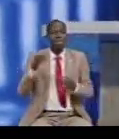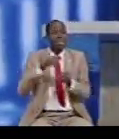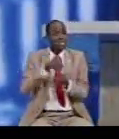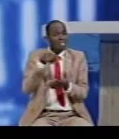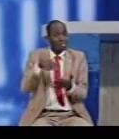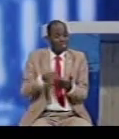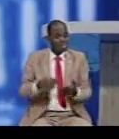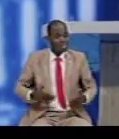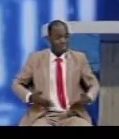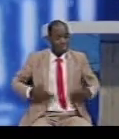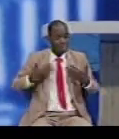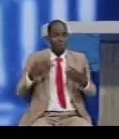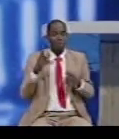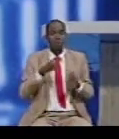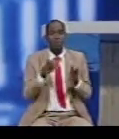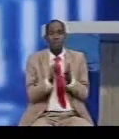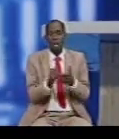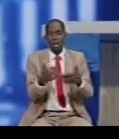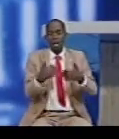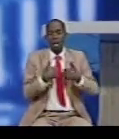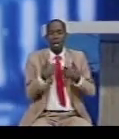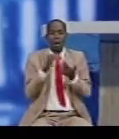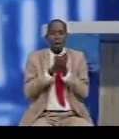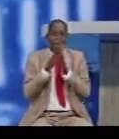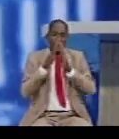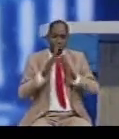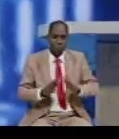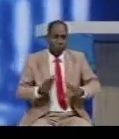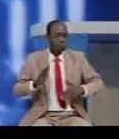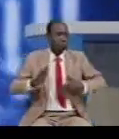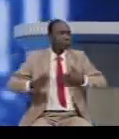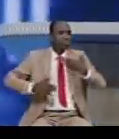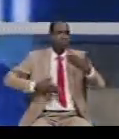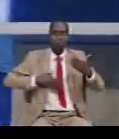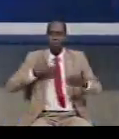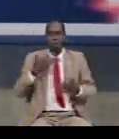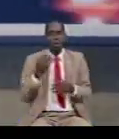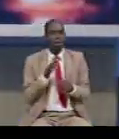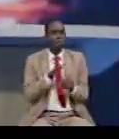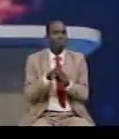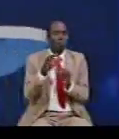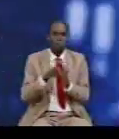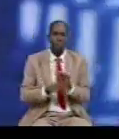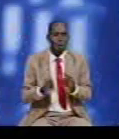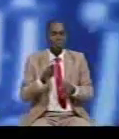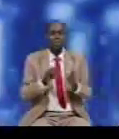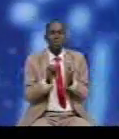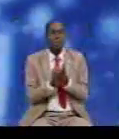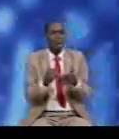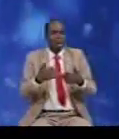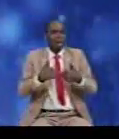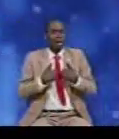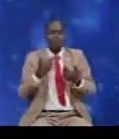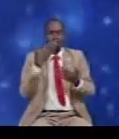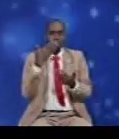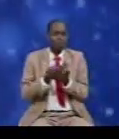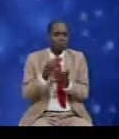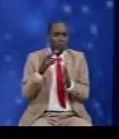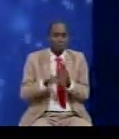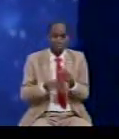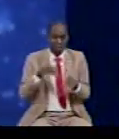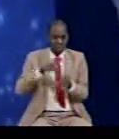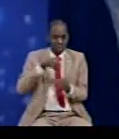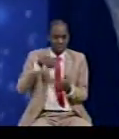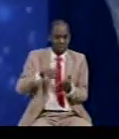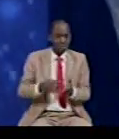that have the peace and the joy and the fulfillment and the people that have the goodness, even in this life, they're